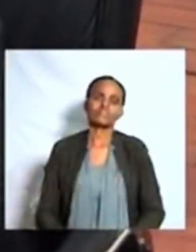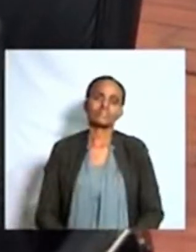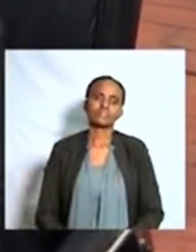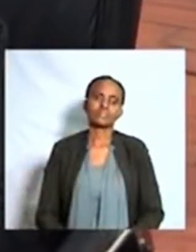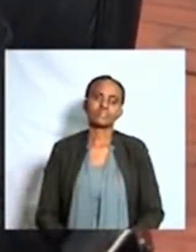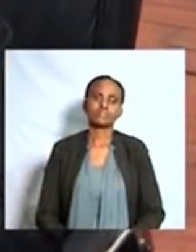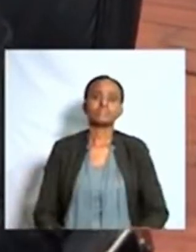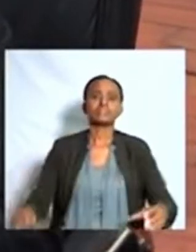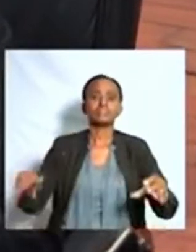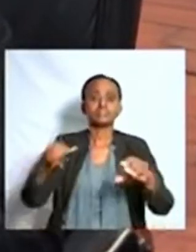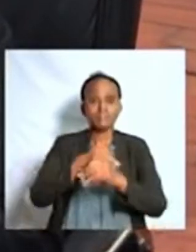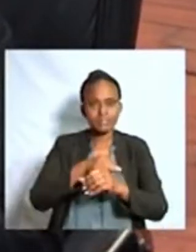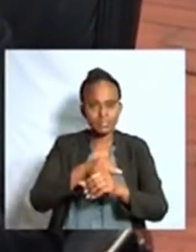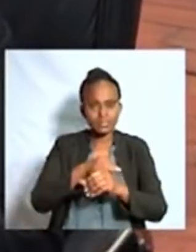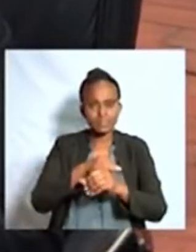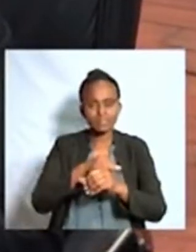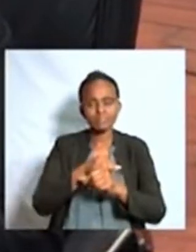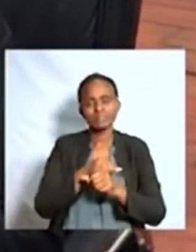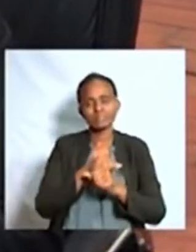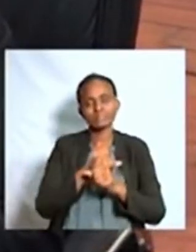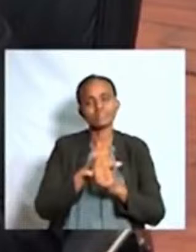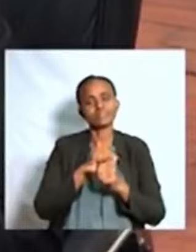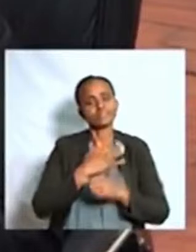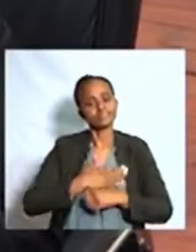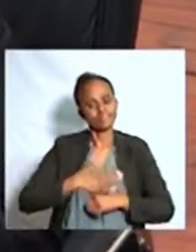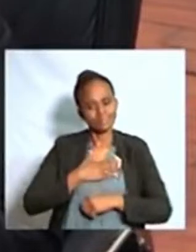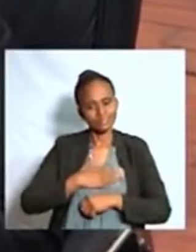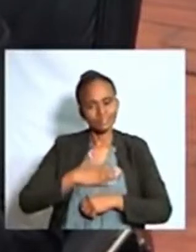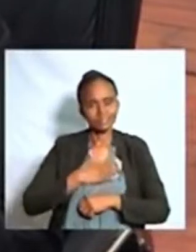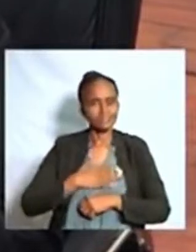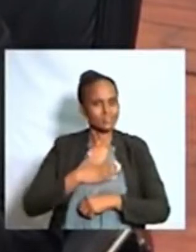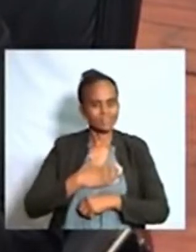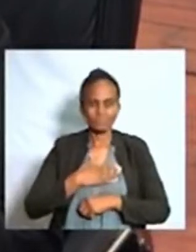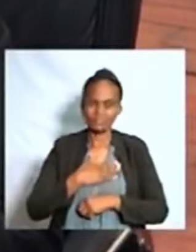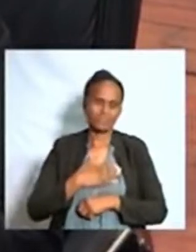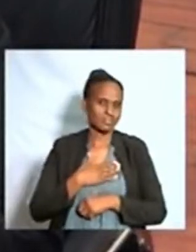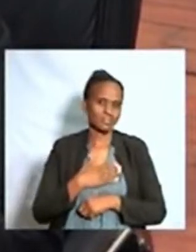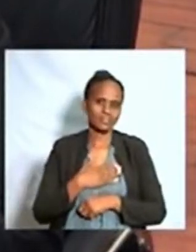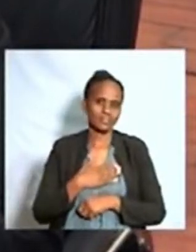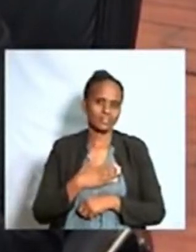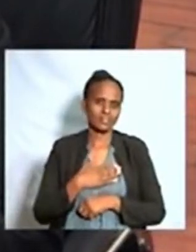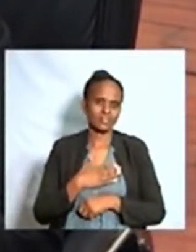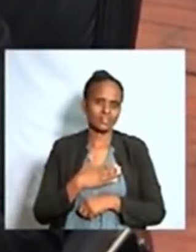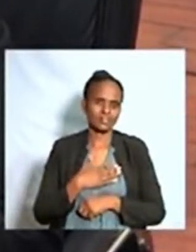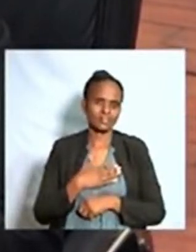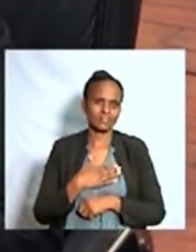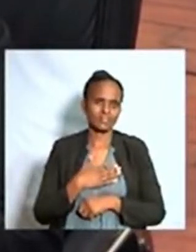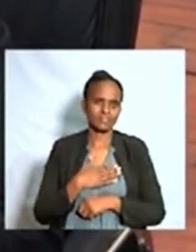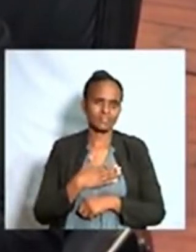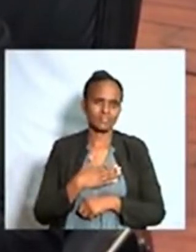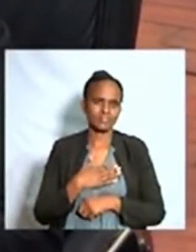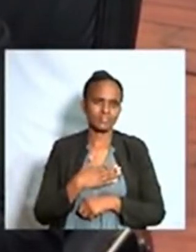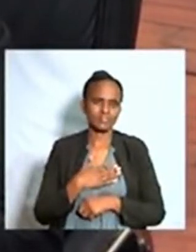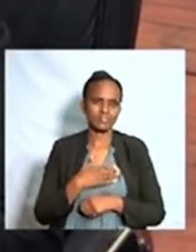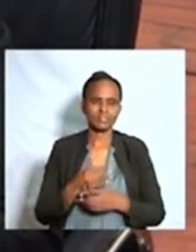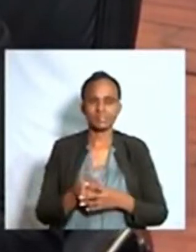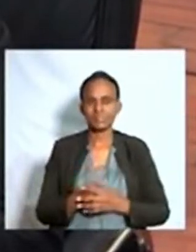Be involved. Please, seminars will always be there. Be at the